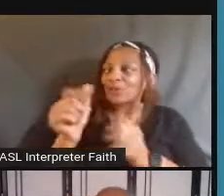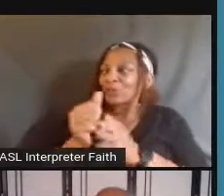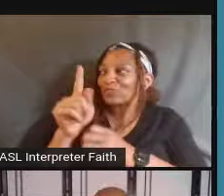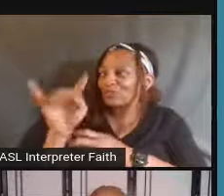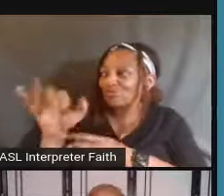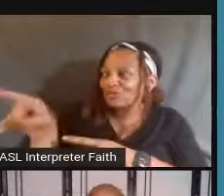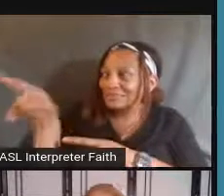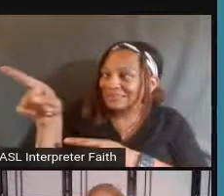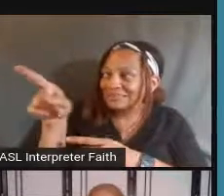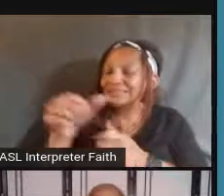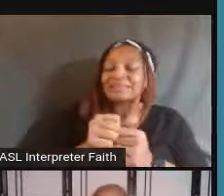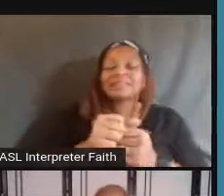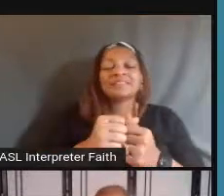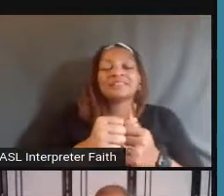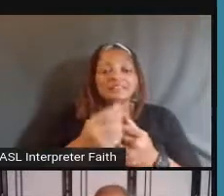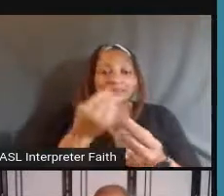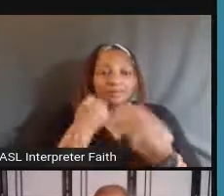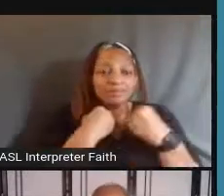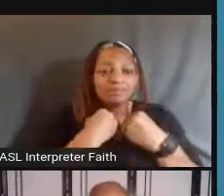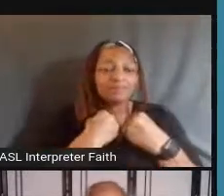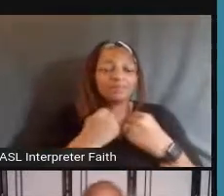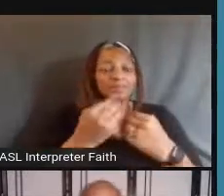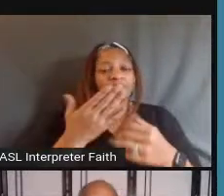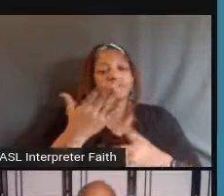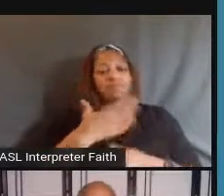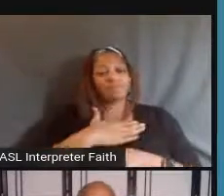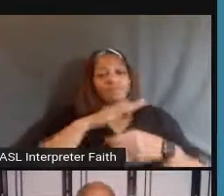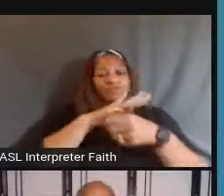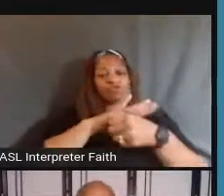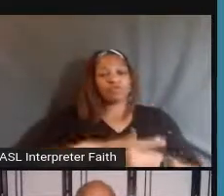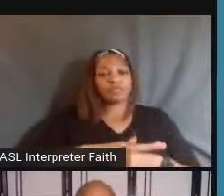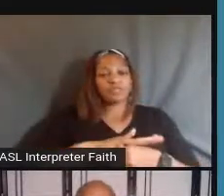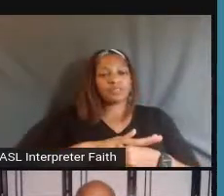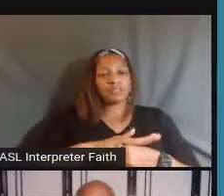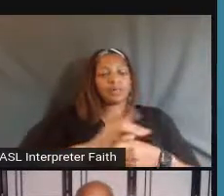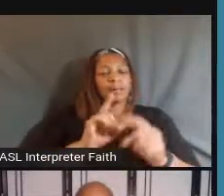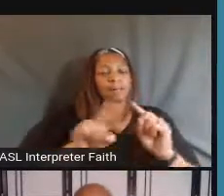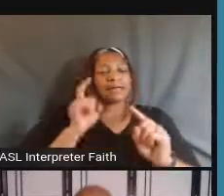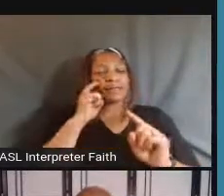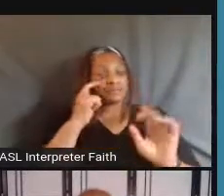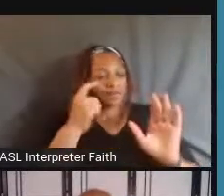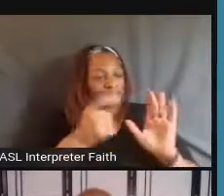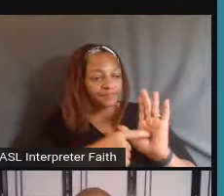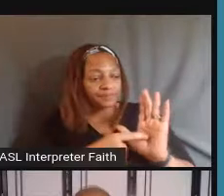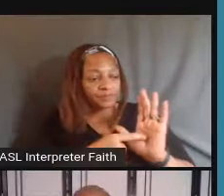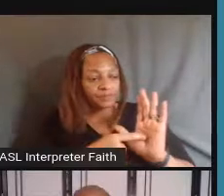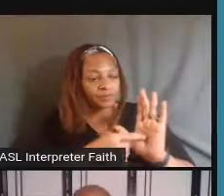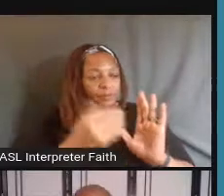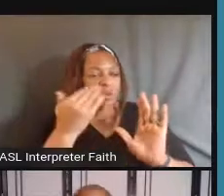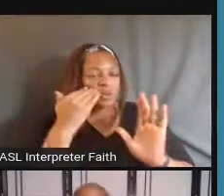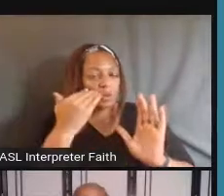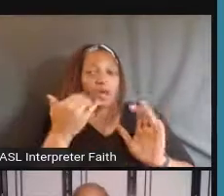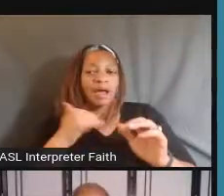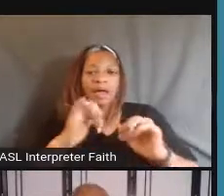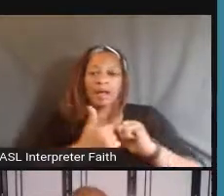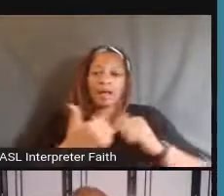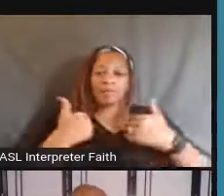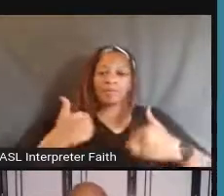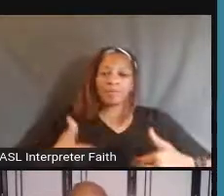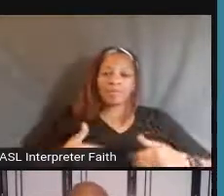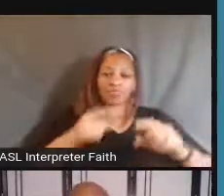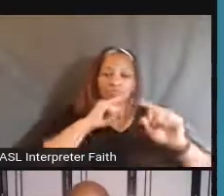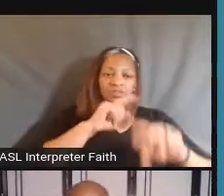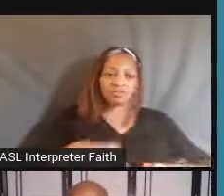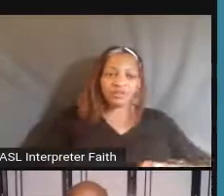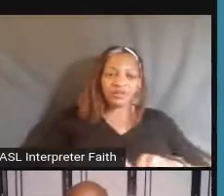because, it was my stress. But the moment I am aware, that's what it feels like in my body.